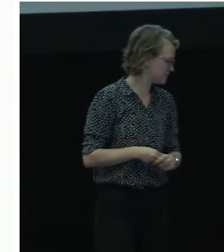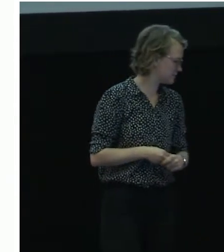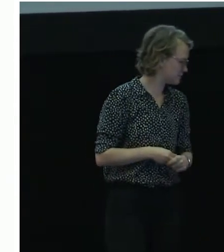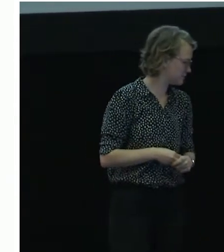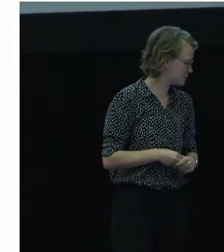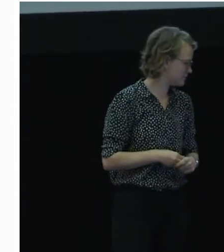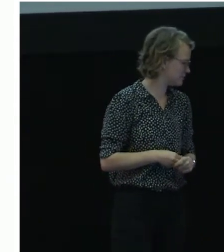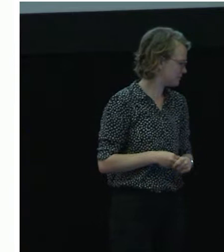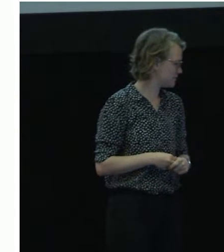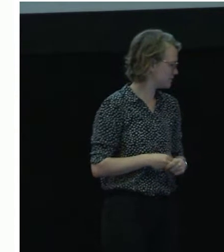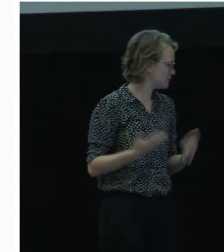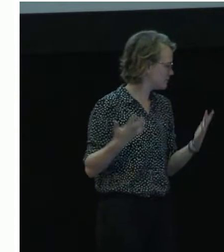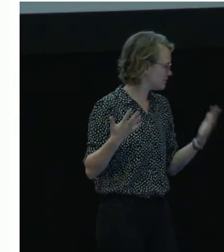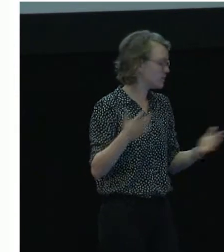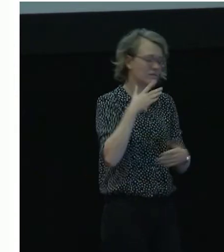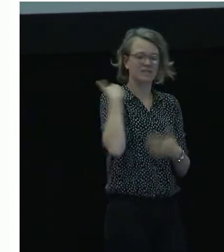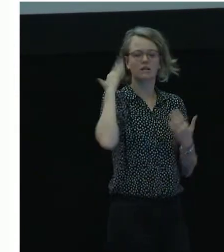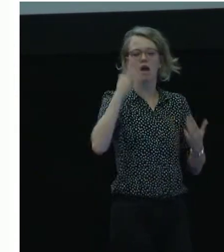understand for deaf readers.